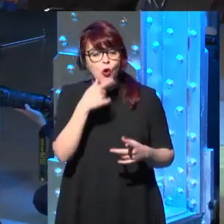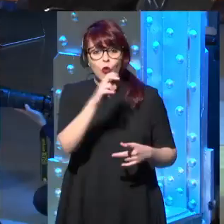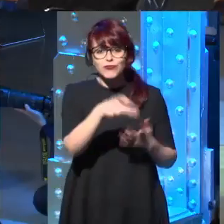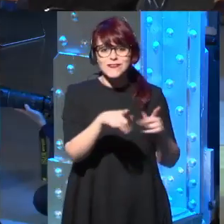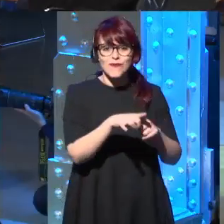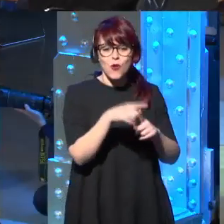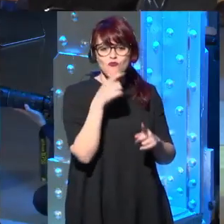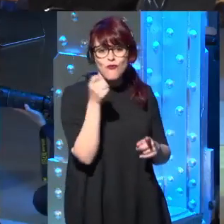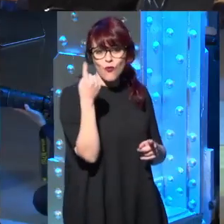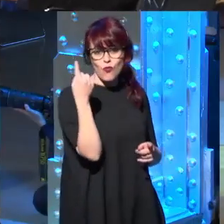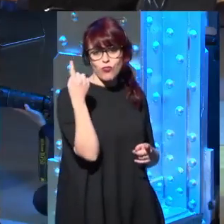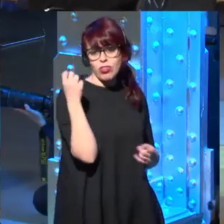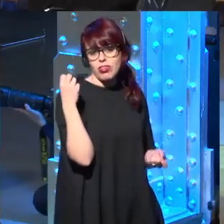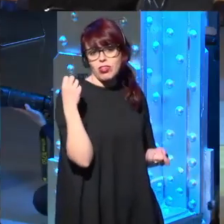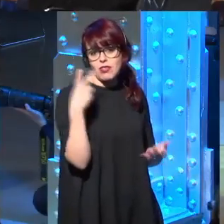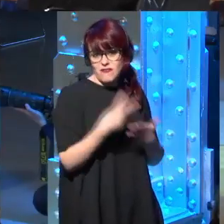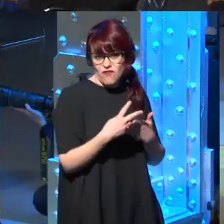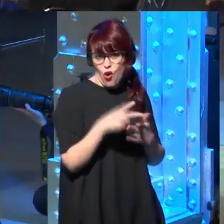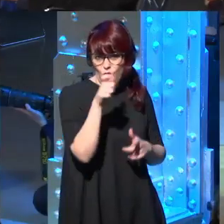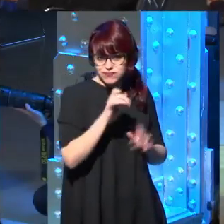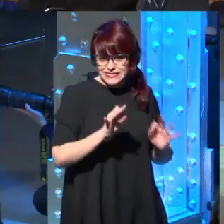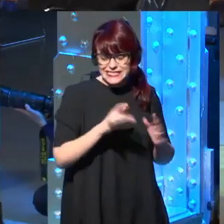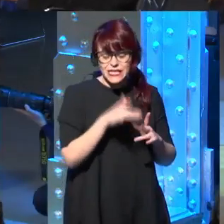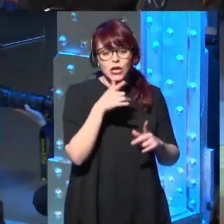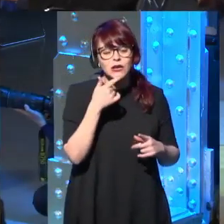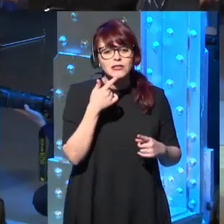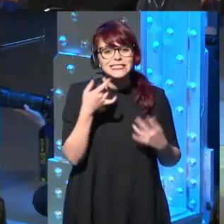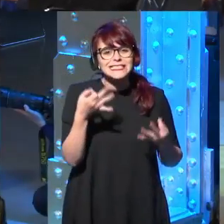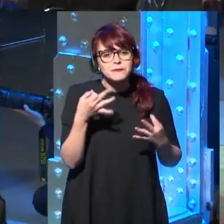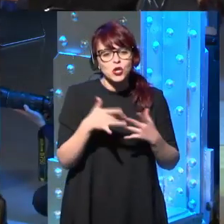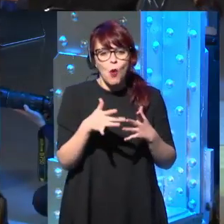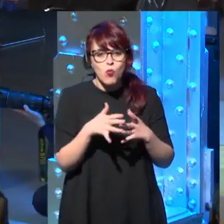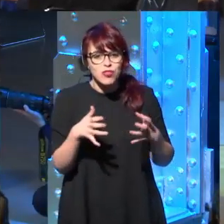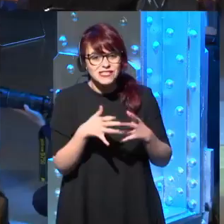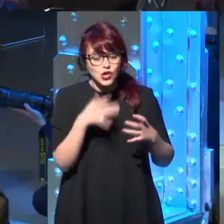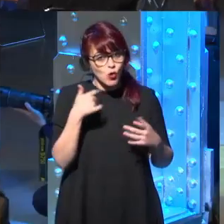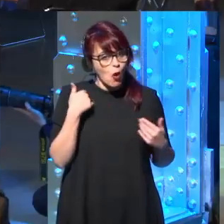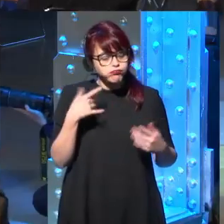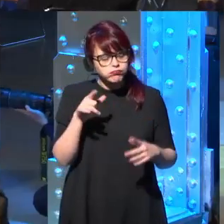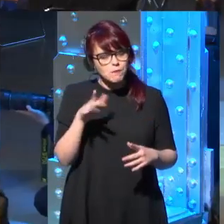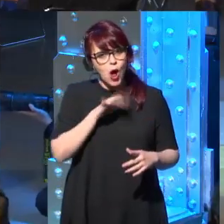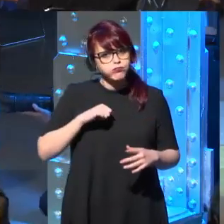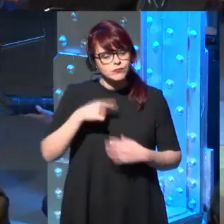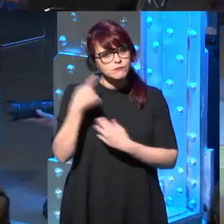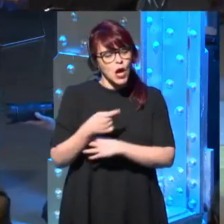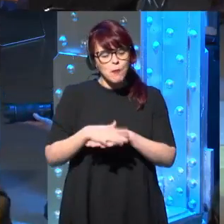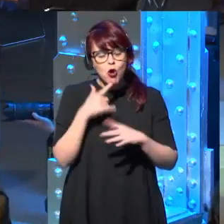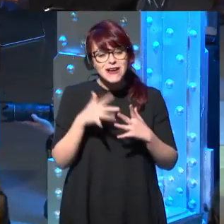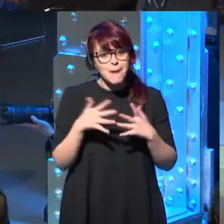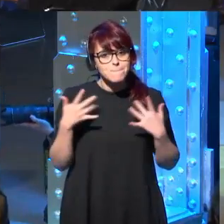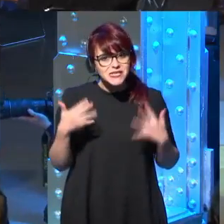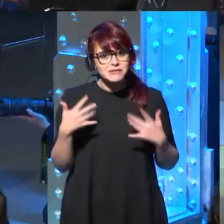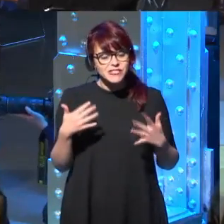there is a self-imposed desire to write a short, fast-moving, philosophical